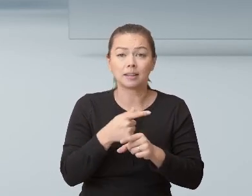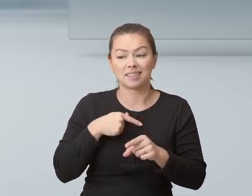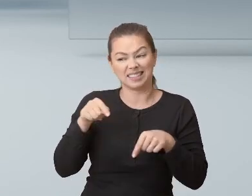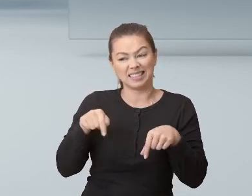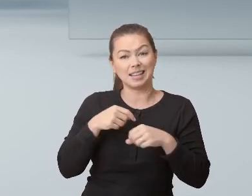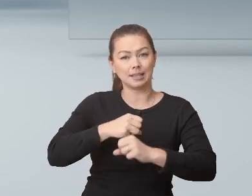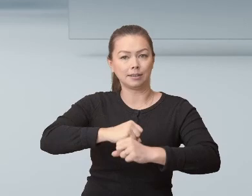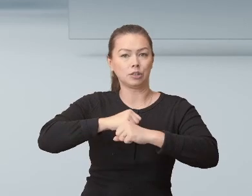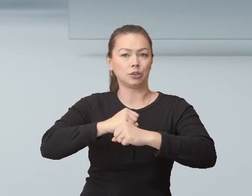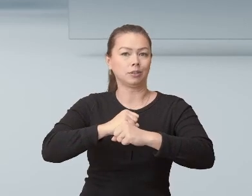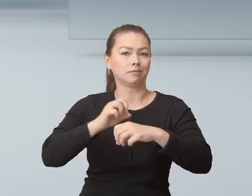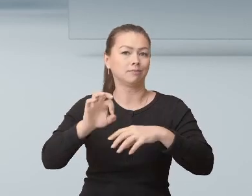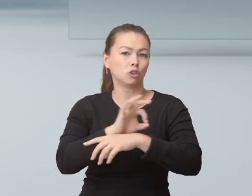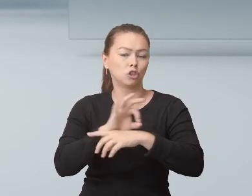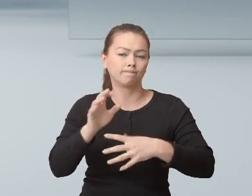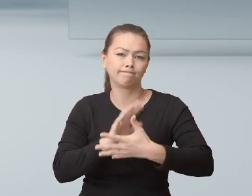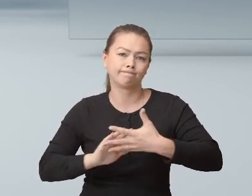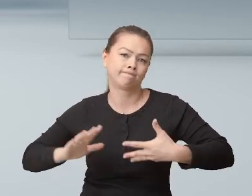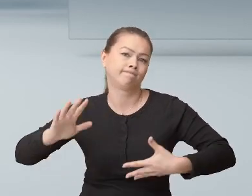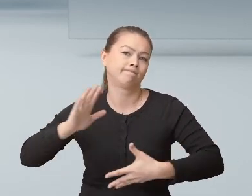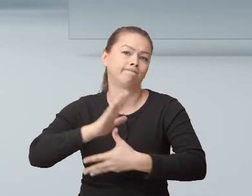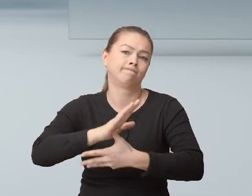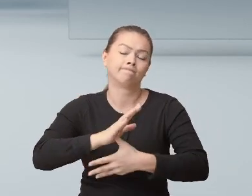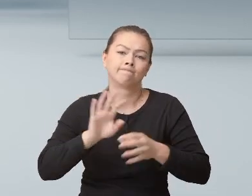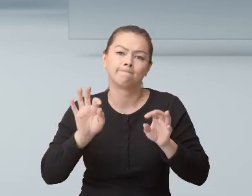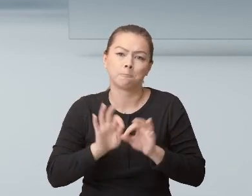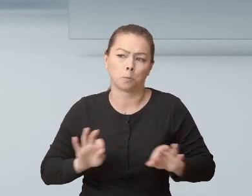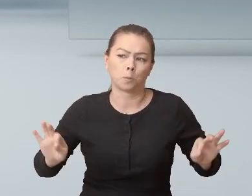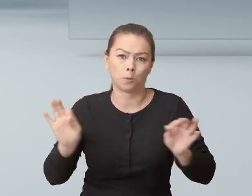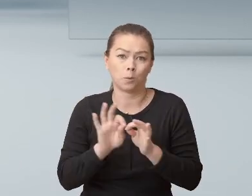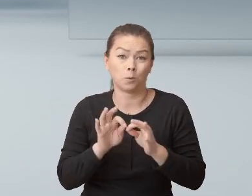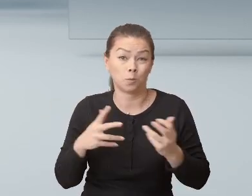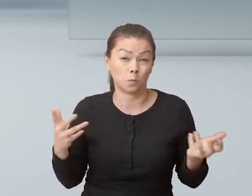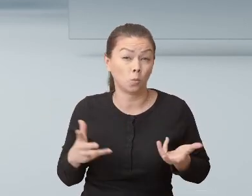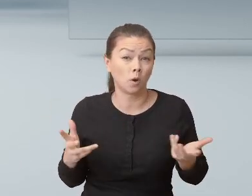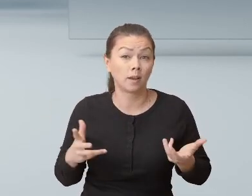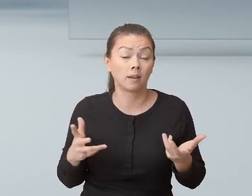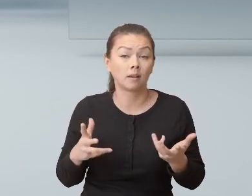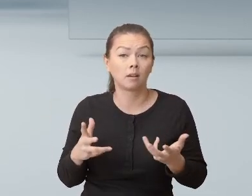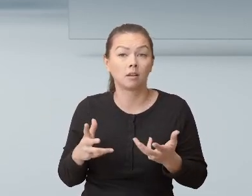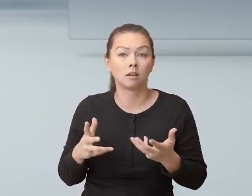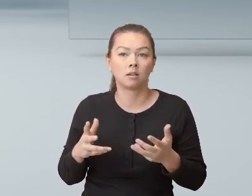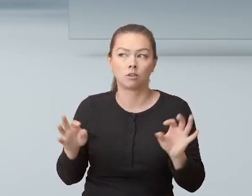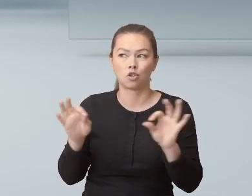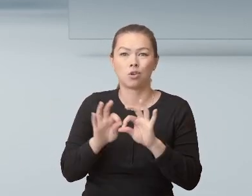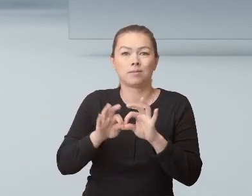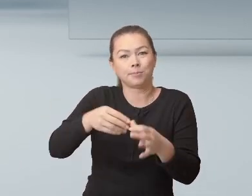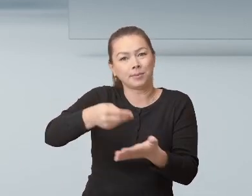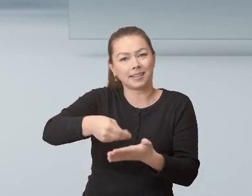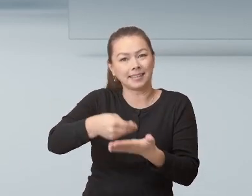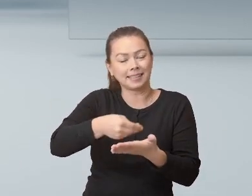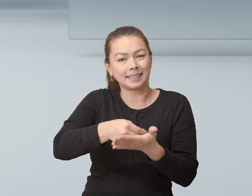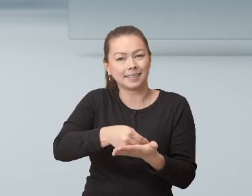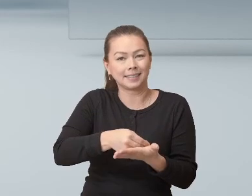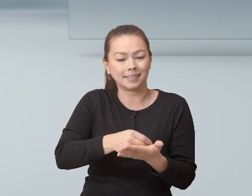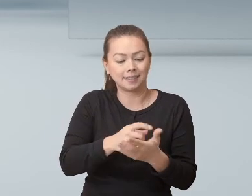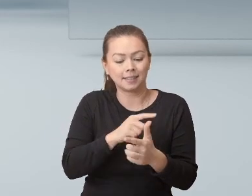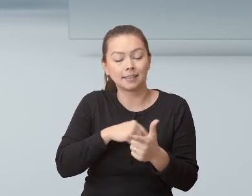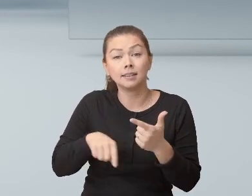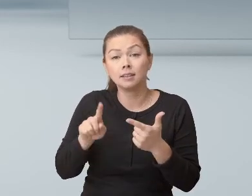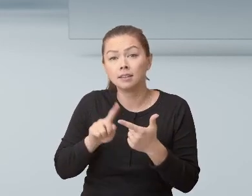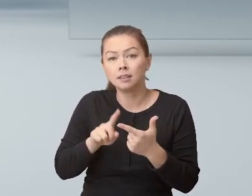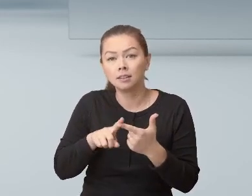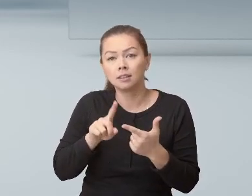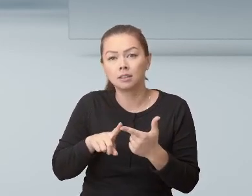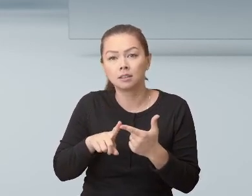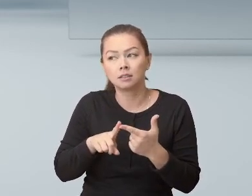and foremost, the fact that it's costing you money, that it's a liability in terms of either being broken into. There's also